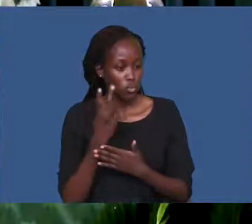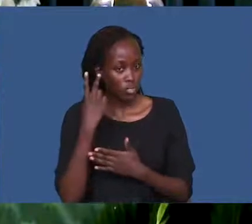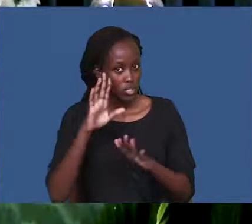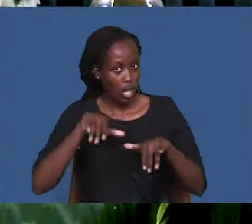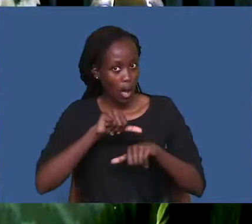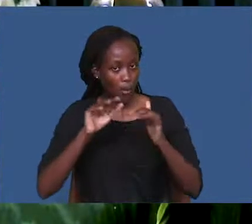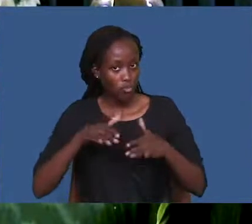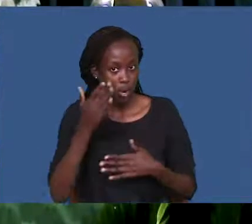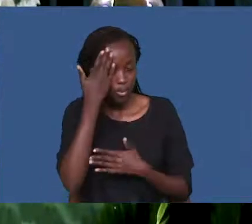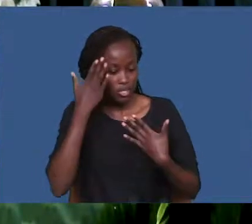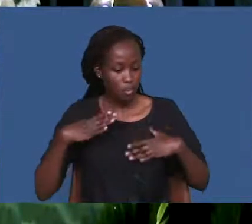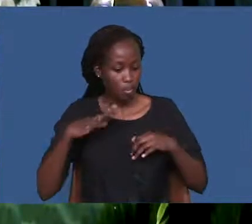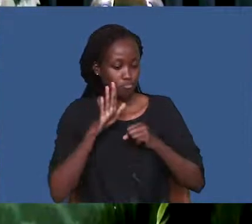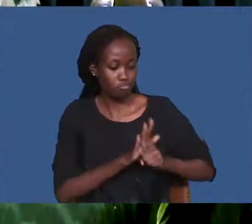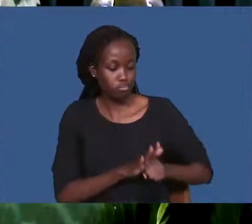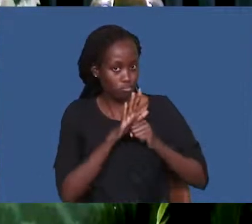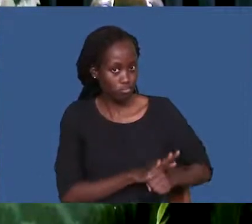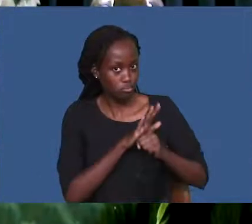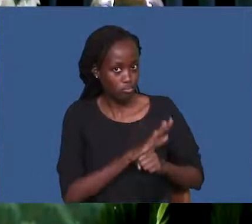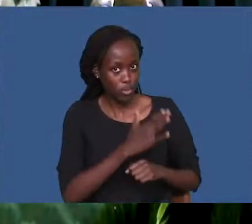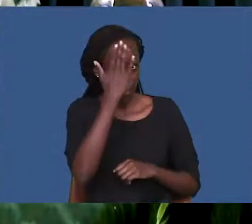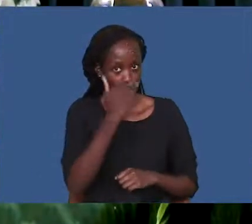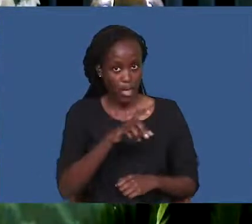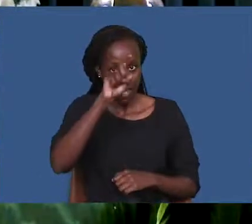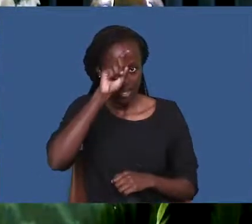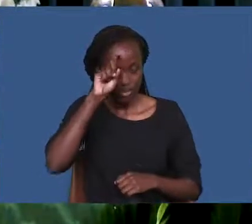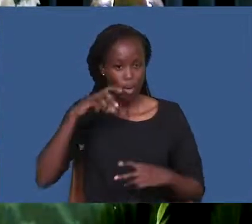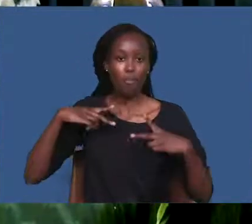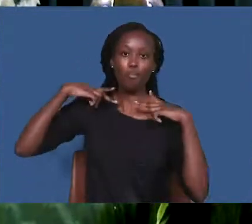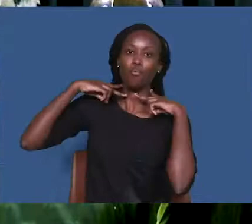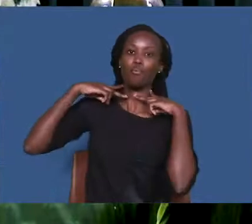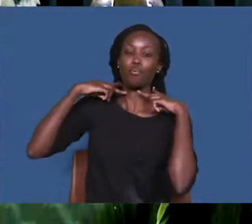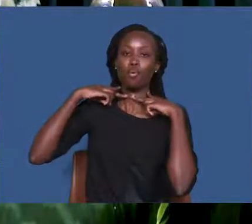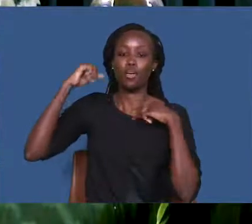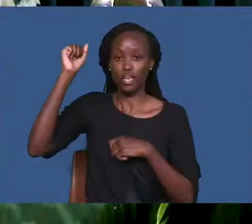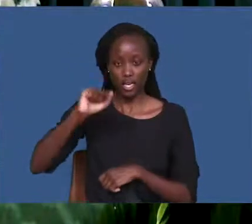distress because of their harsh slave drivers. Yes,